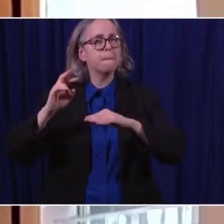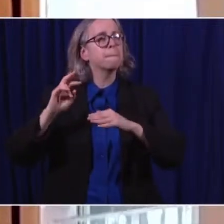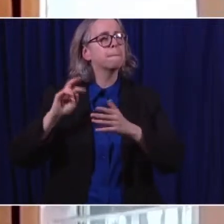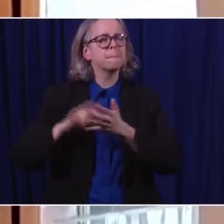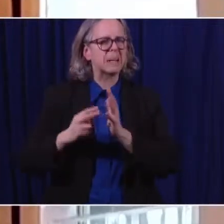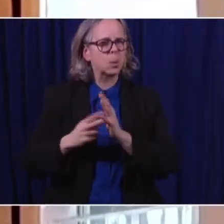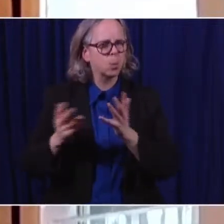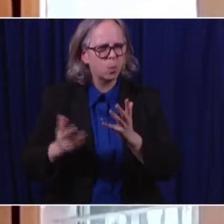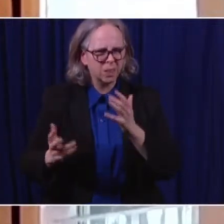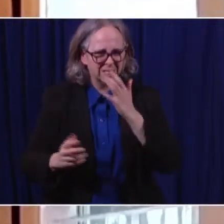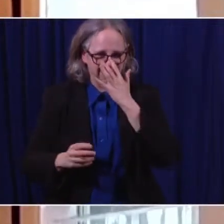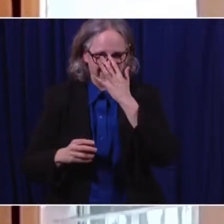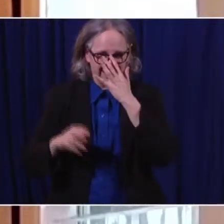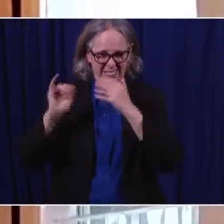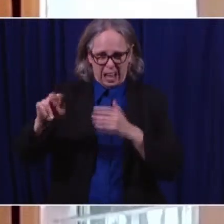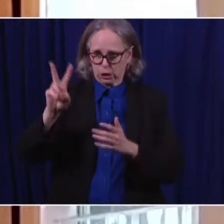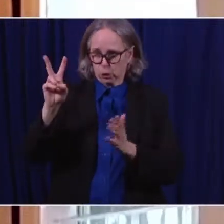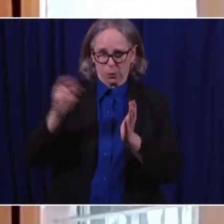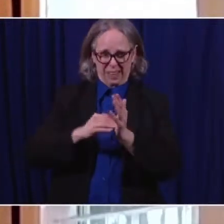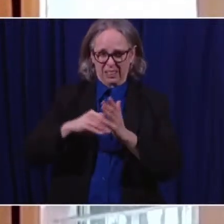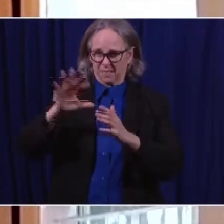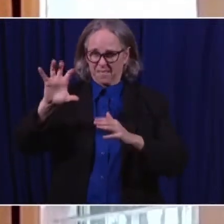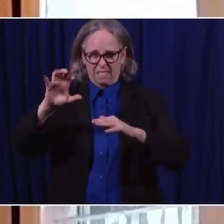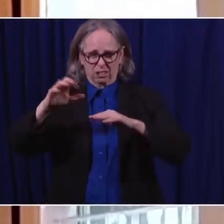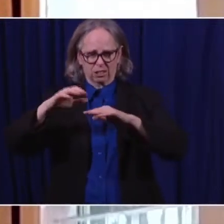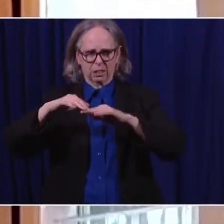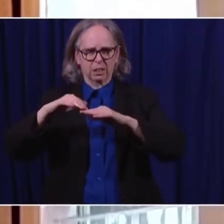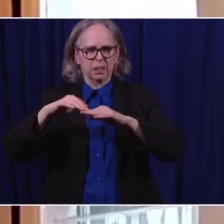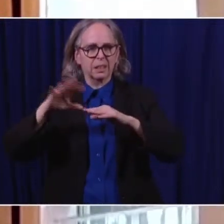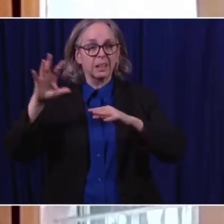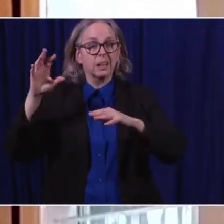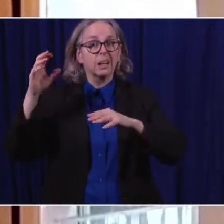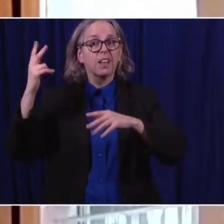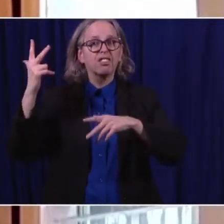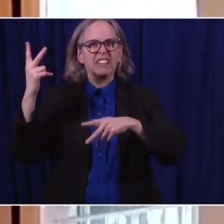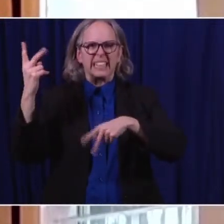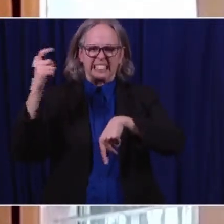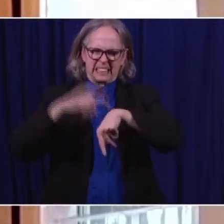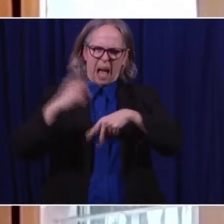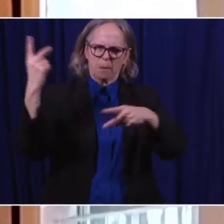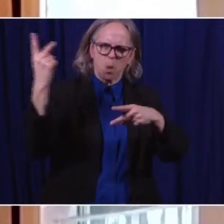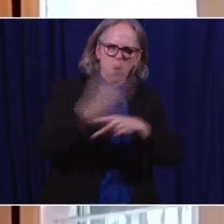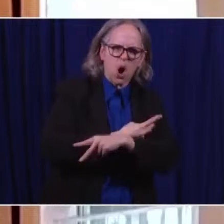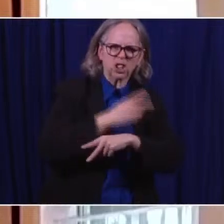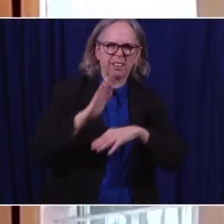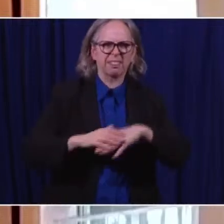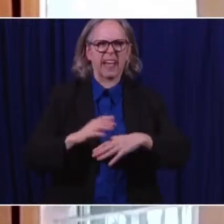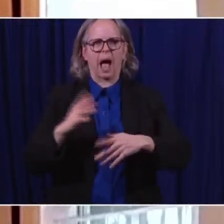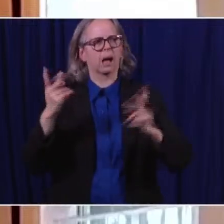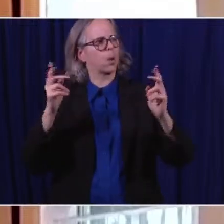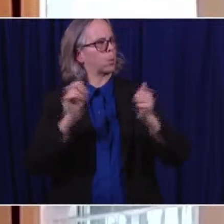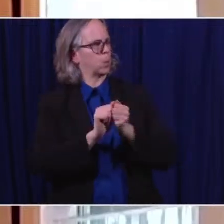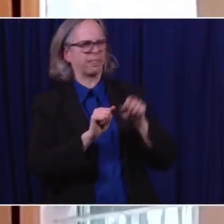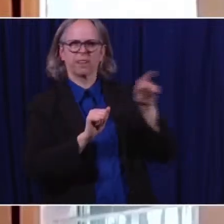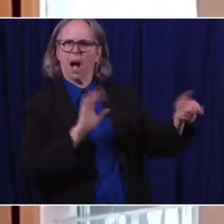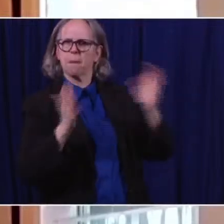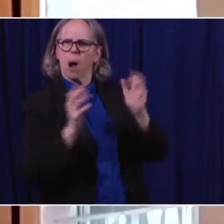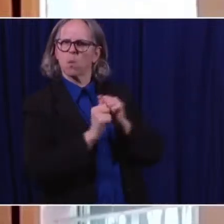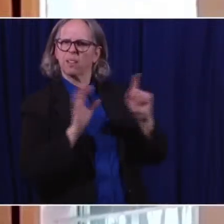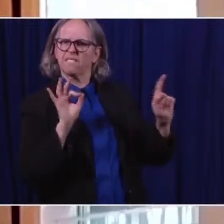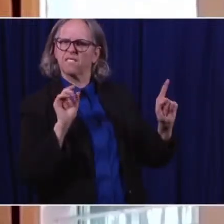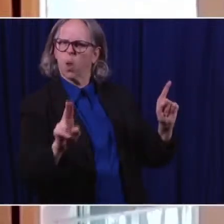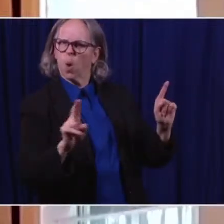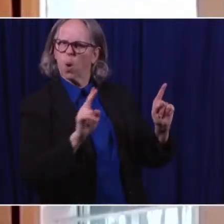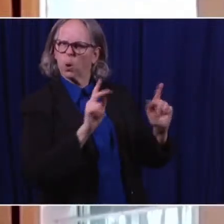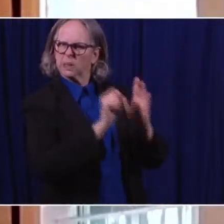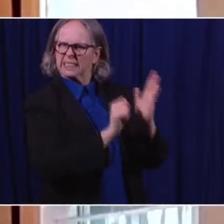peak census during a typical flu season. Our hospitals are facing volumes that really strain their ability to deliver other